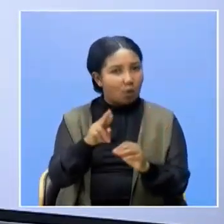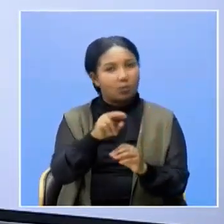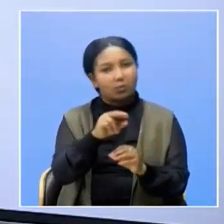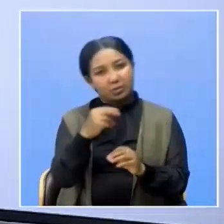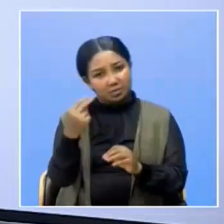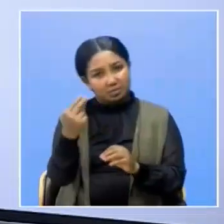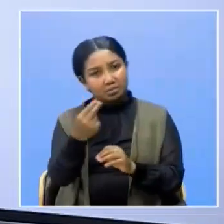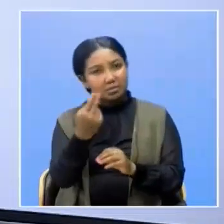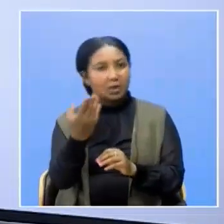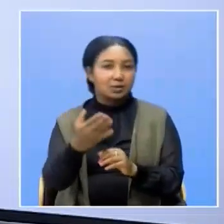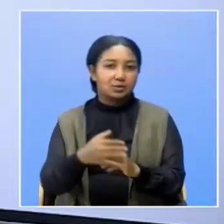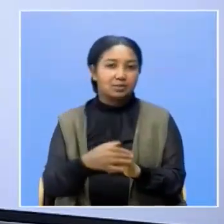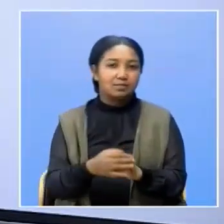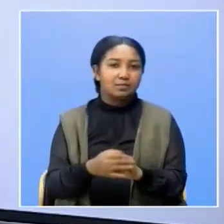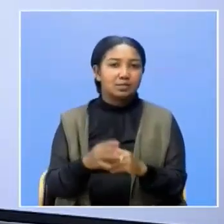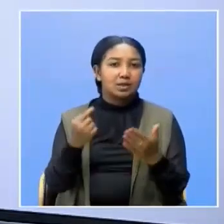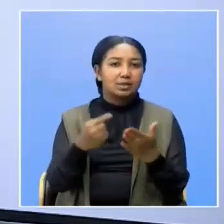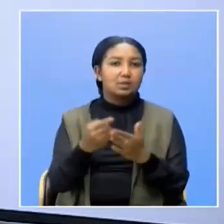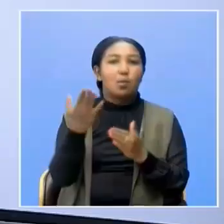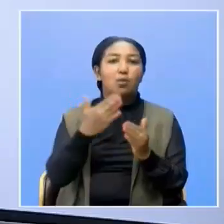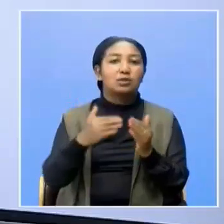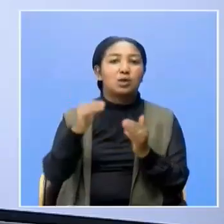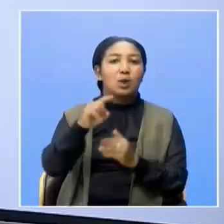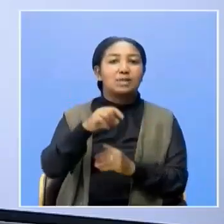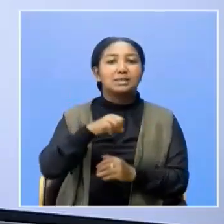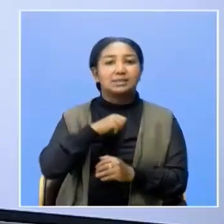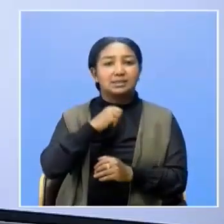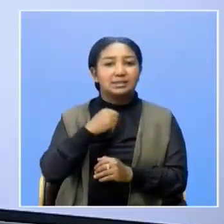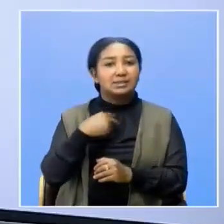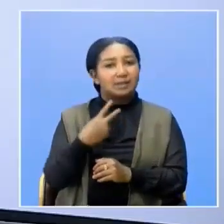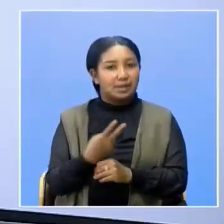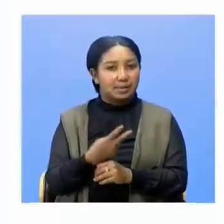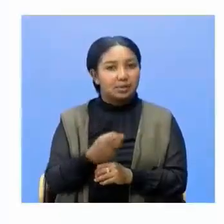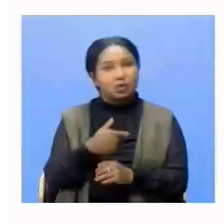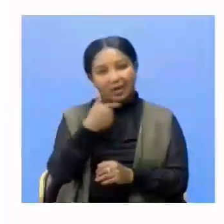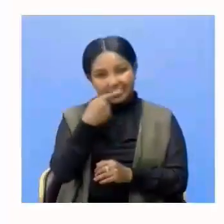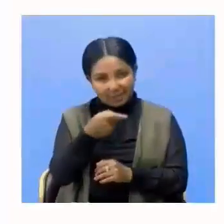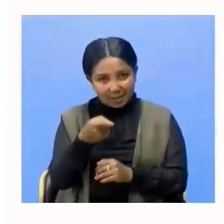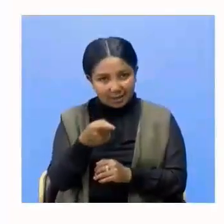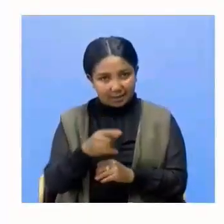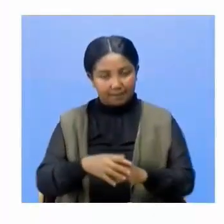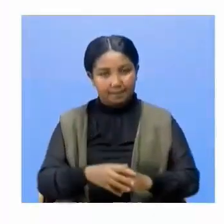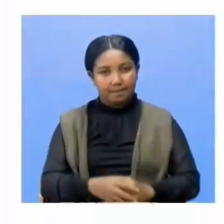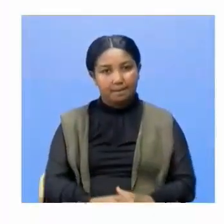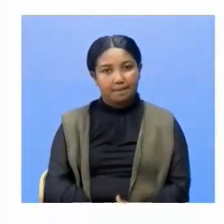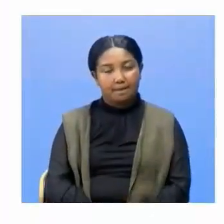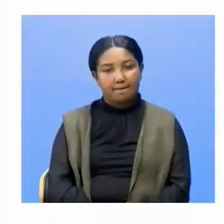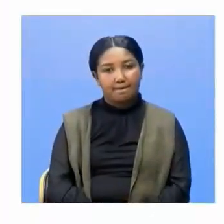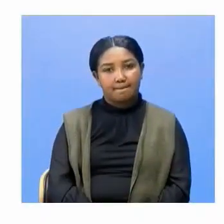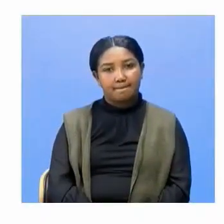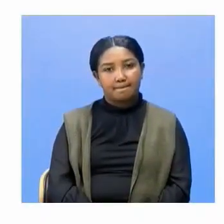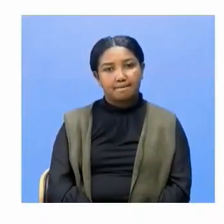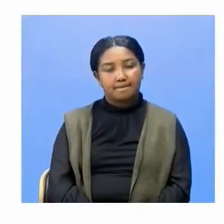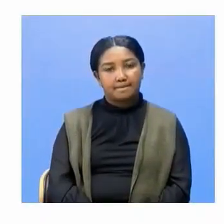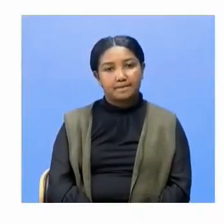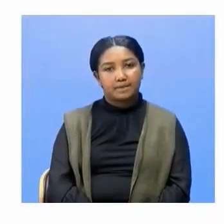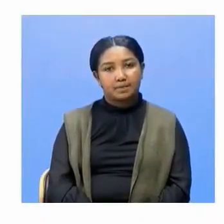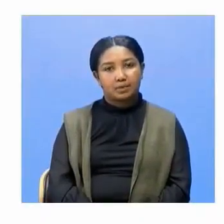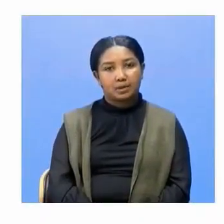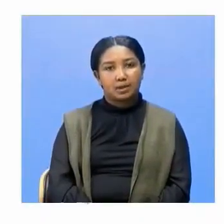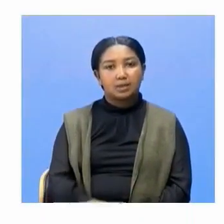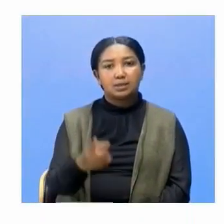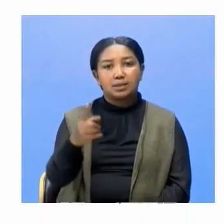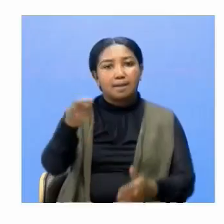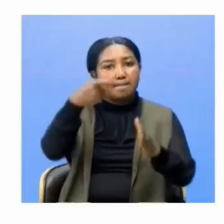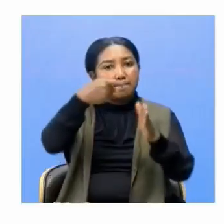use from this more than one syllable ones. You can say the